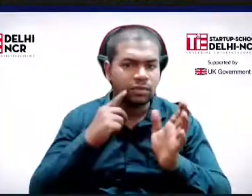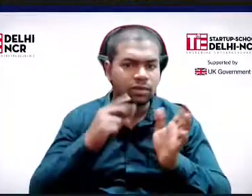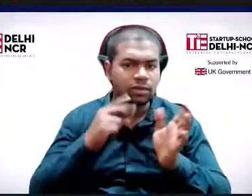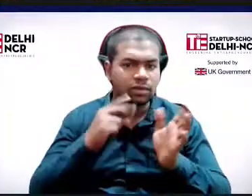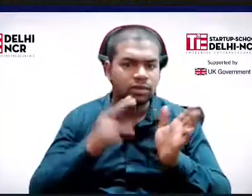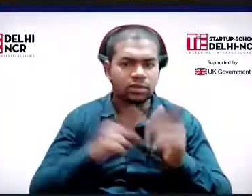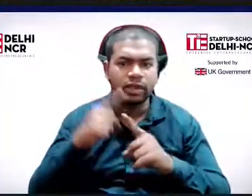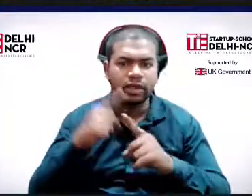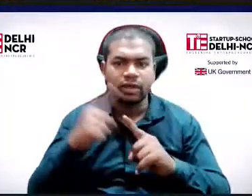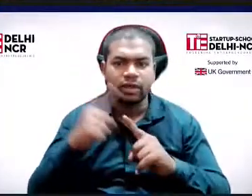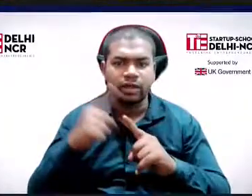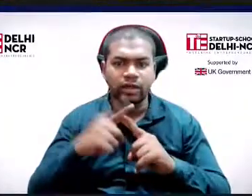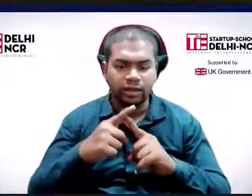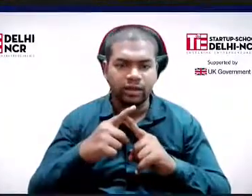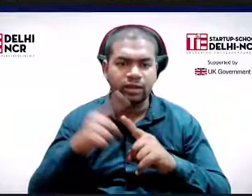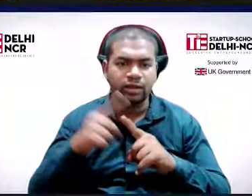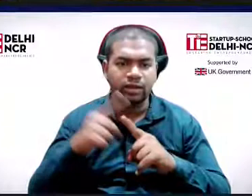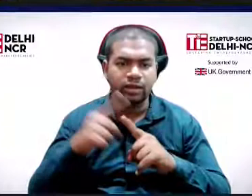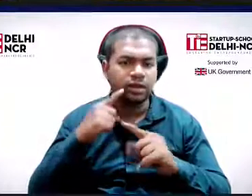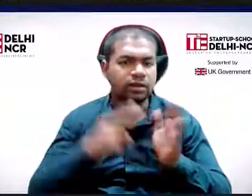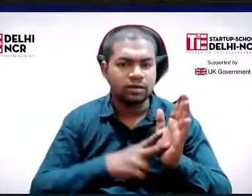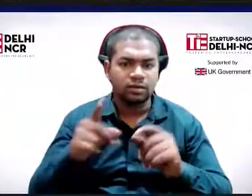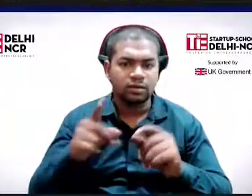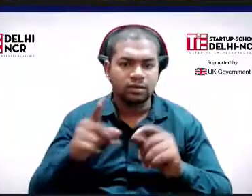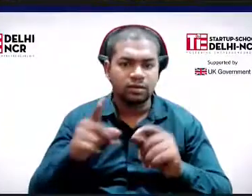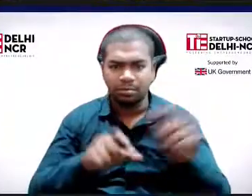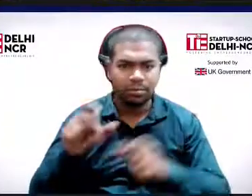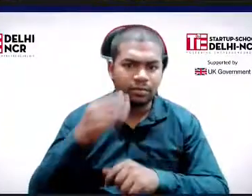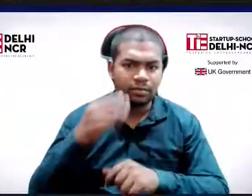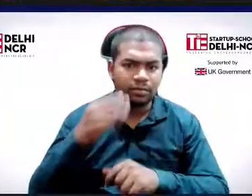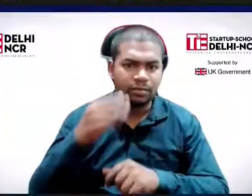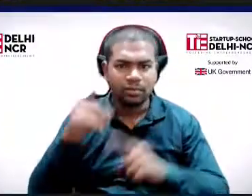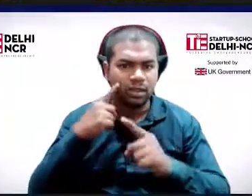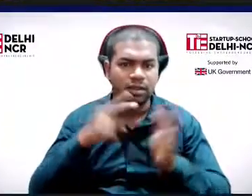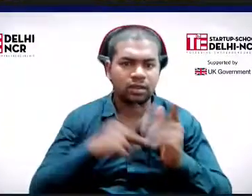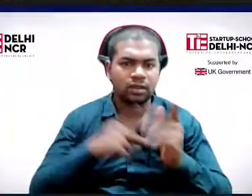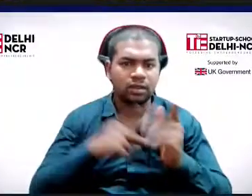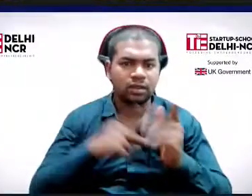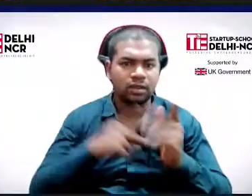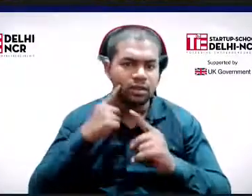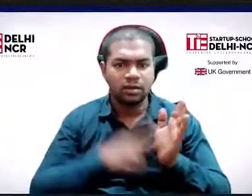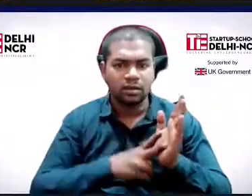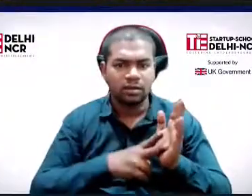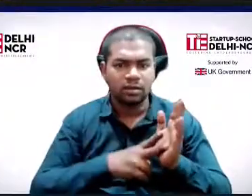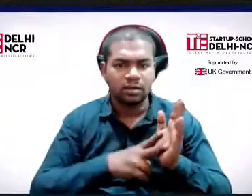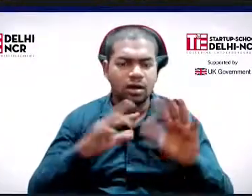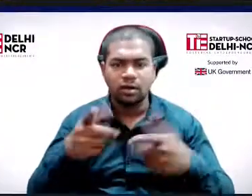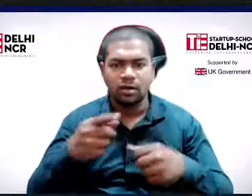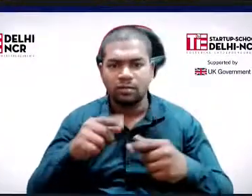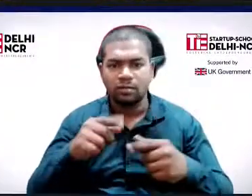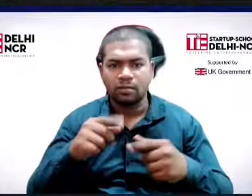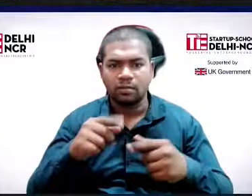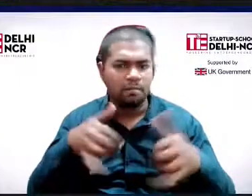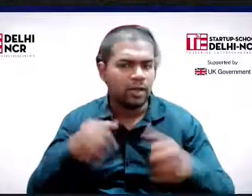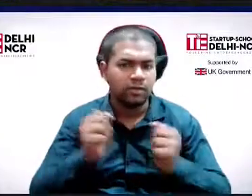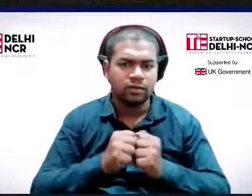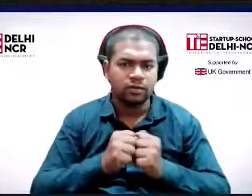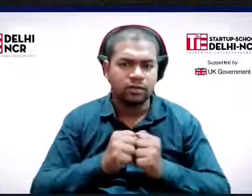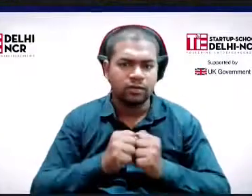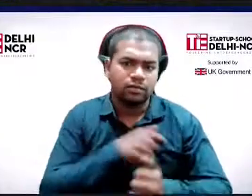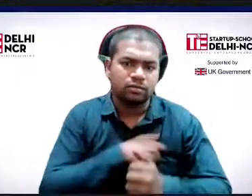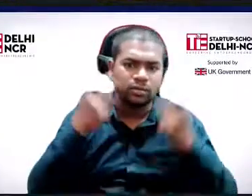Tintin is a brand by itself. So many people in India know Tintin. How do we play with Tintin as a brand